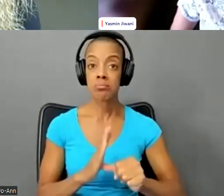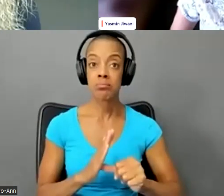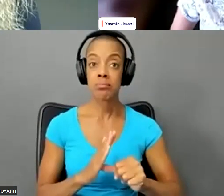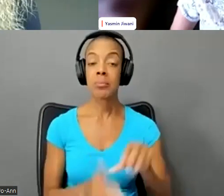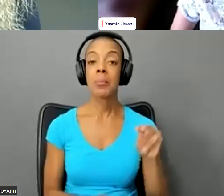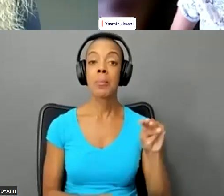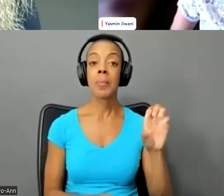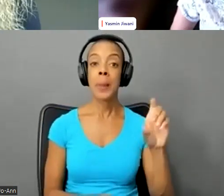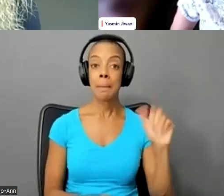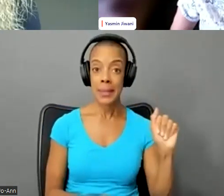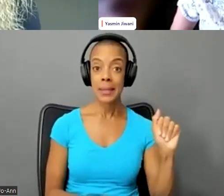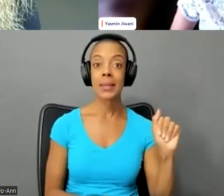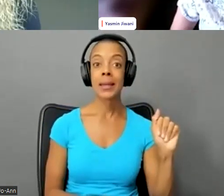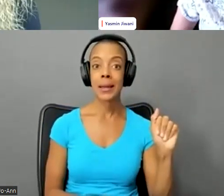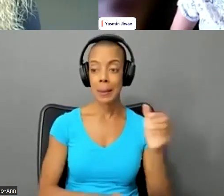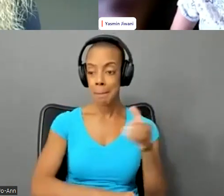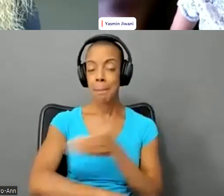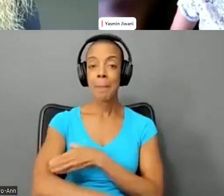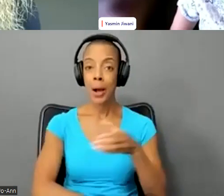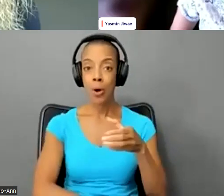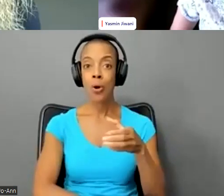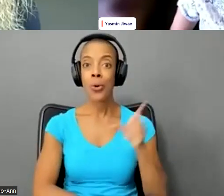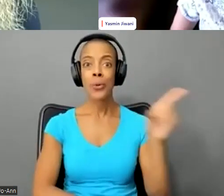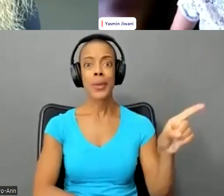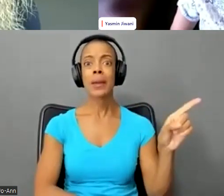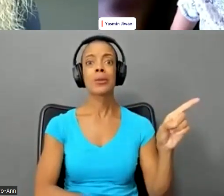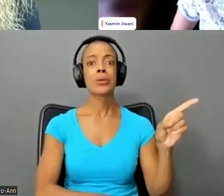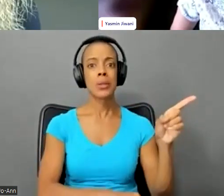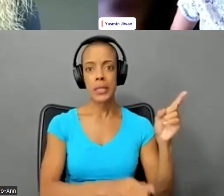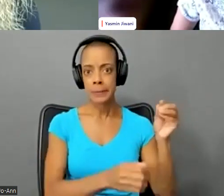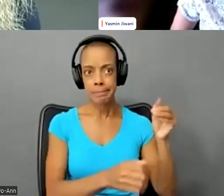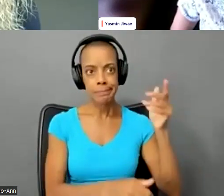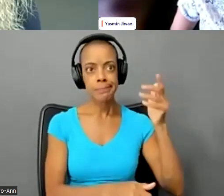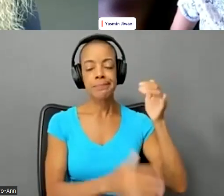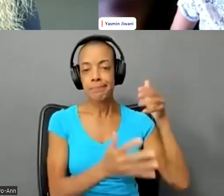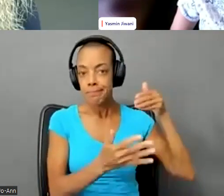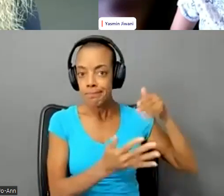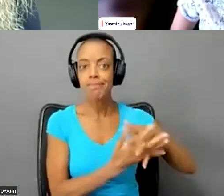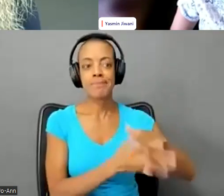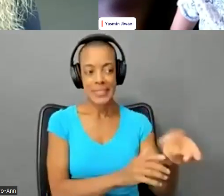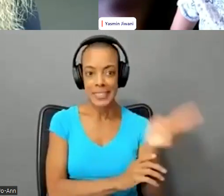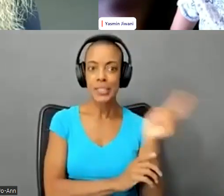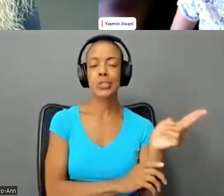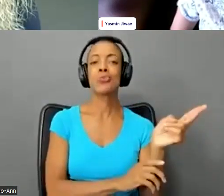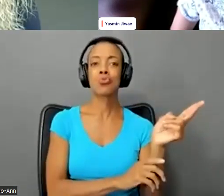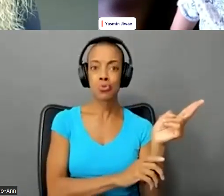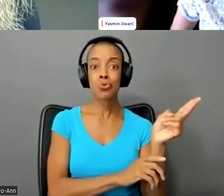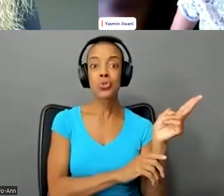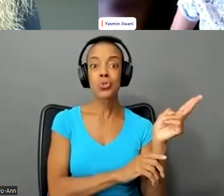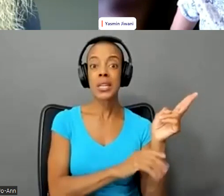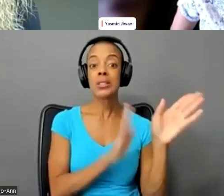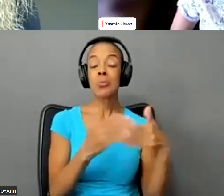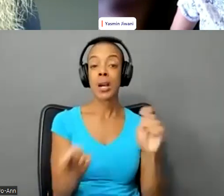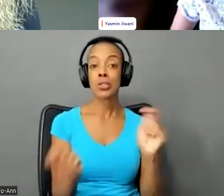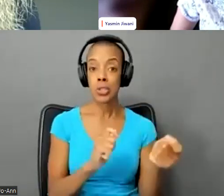and legacy, the capacity they have to deliver change. And there have been references to, yeah, it's work, it's labor,